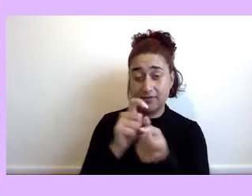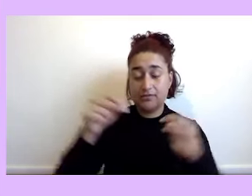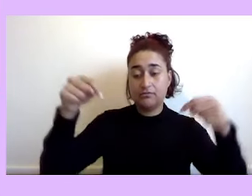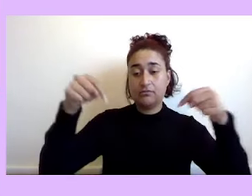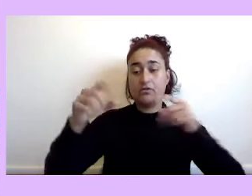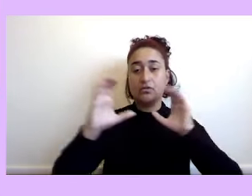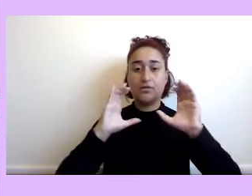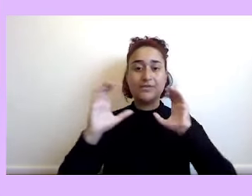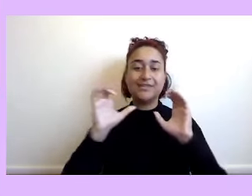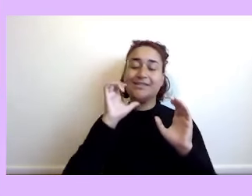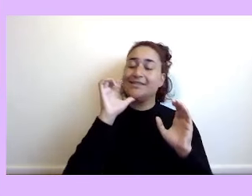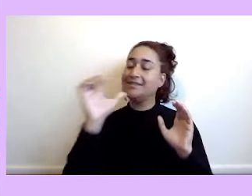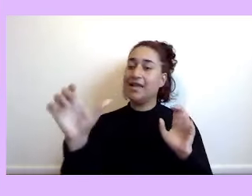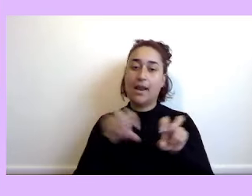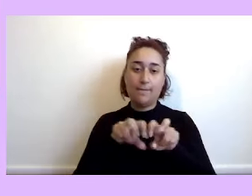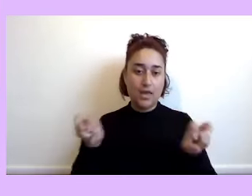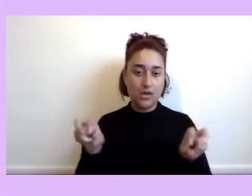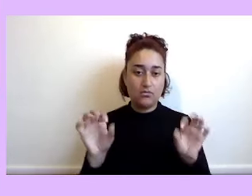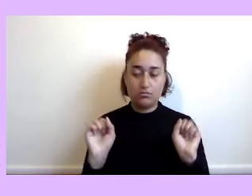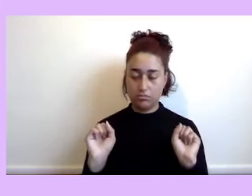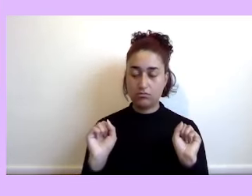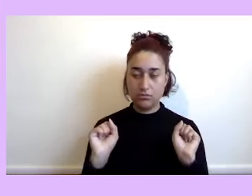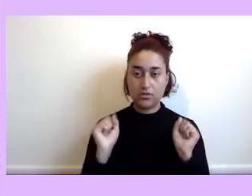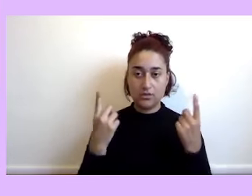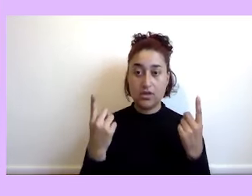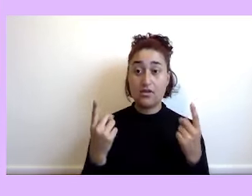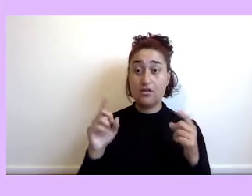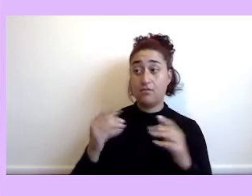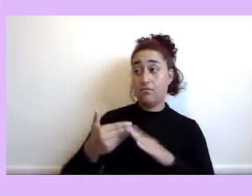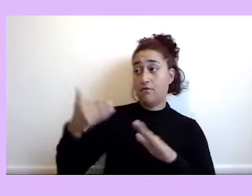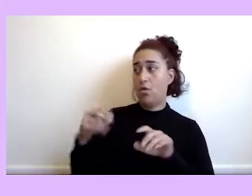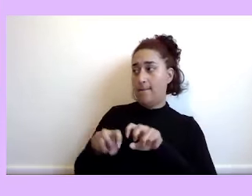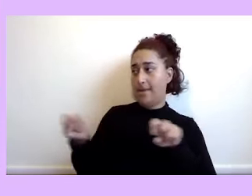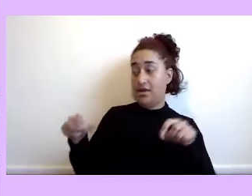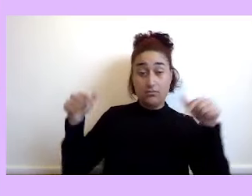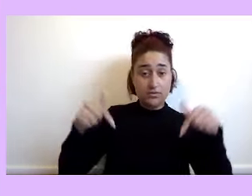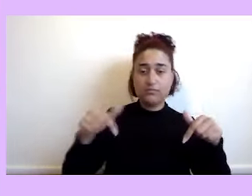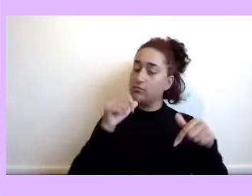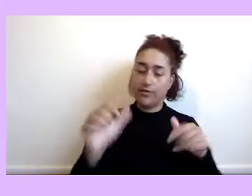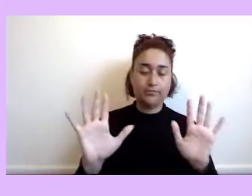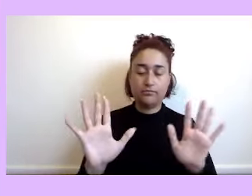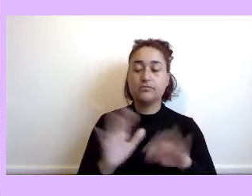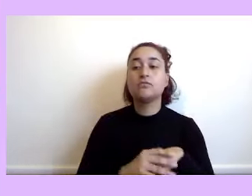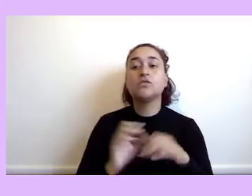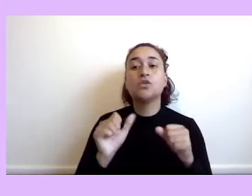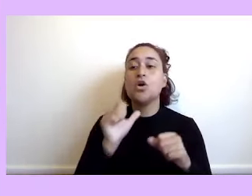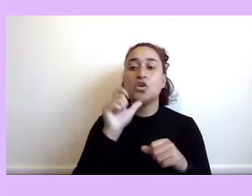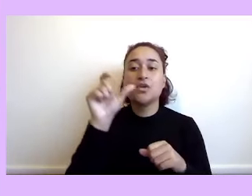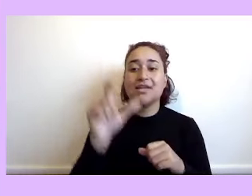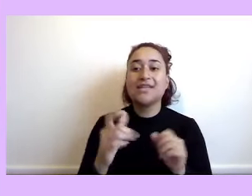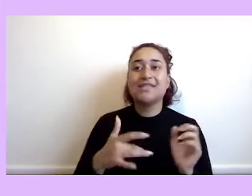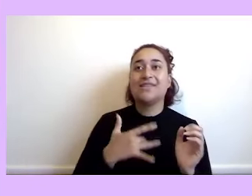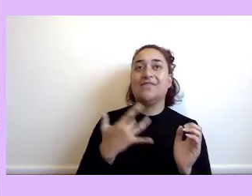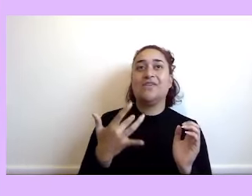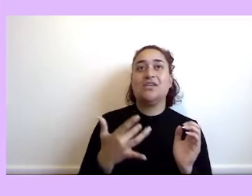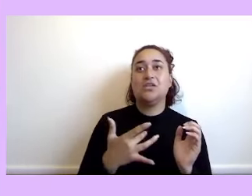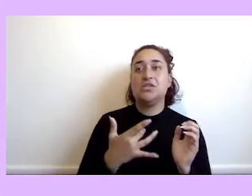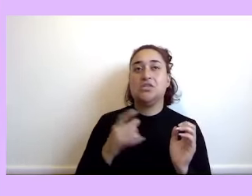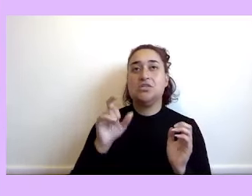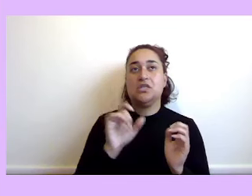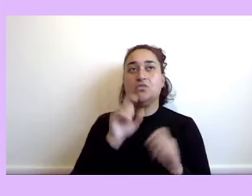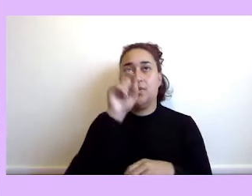is not a panel. That first one, panel. This one, not a panel. So you don't need to feel any obligation